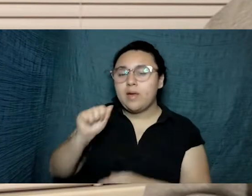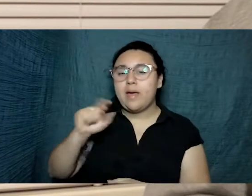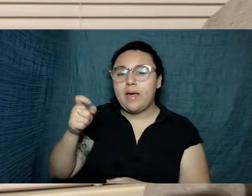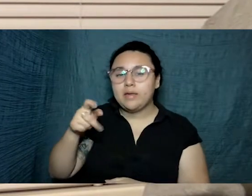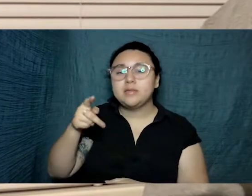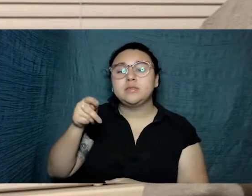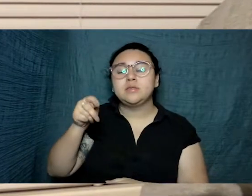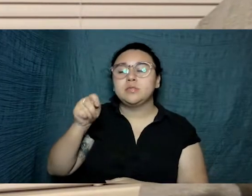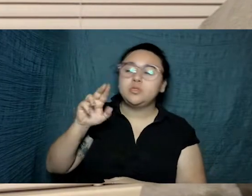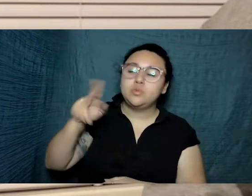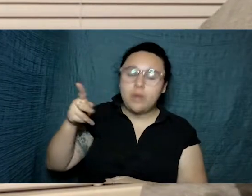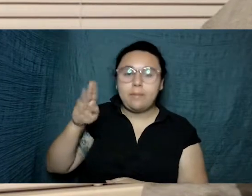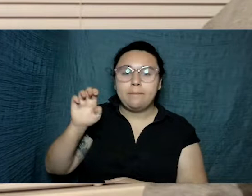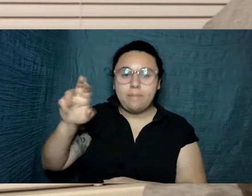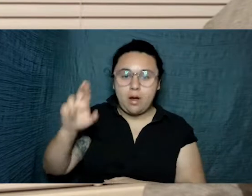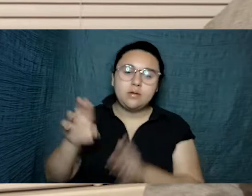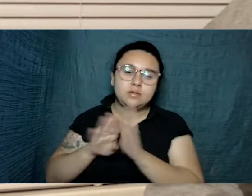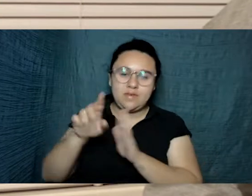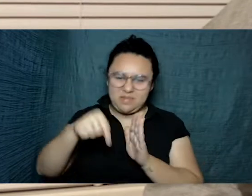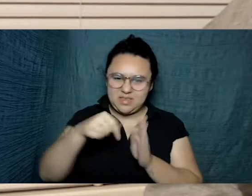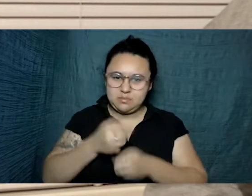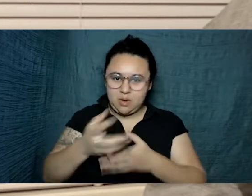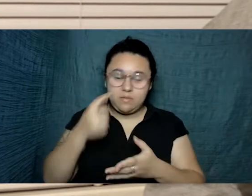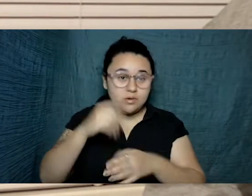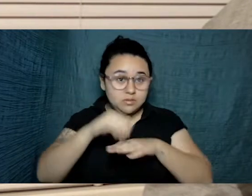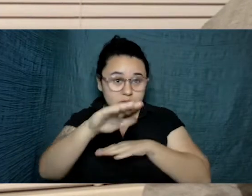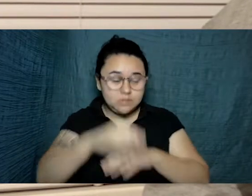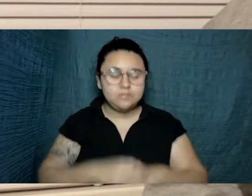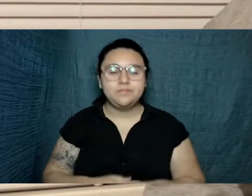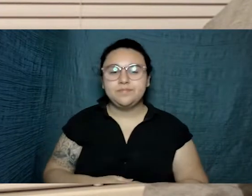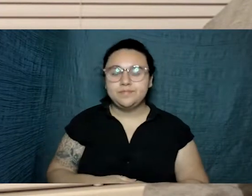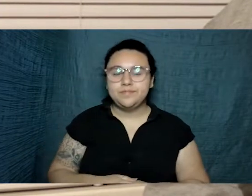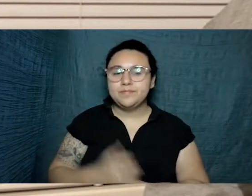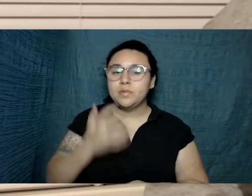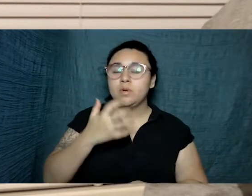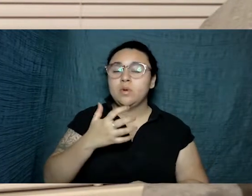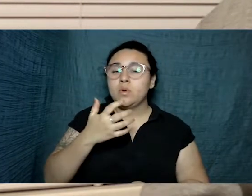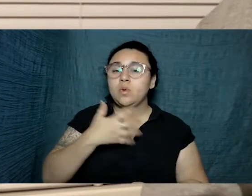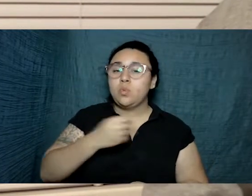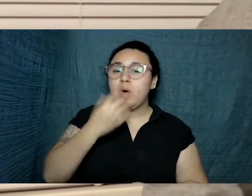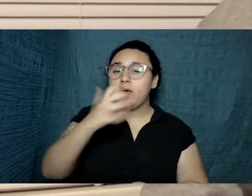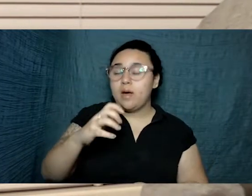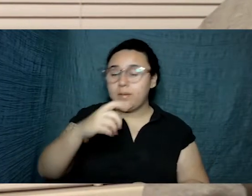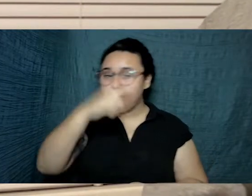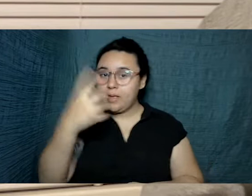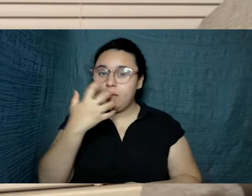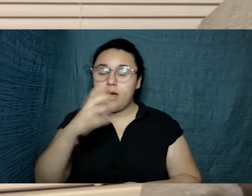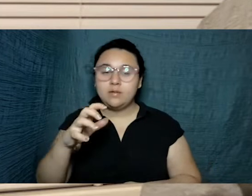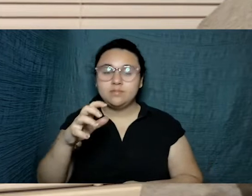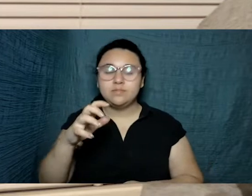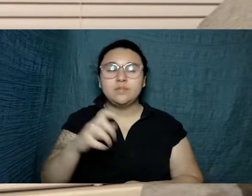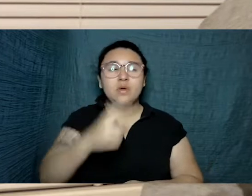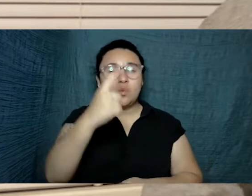me develop this for the submission. White Hawk, Black Hawk. I killed one boy over there in